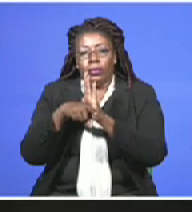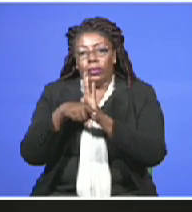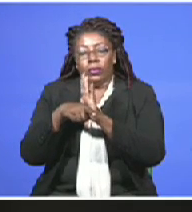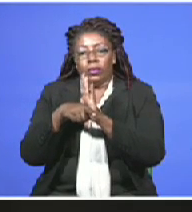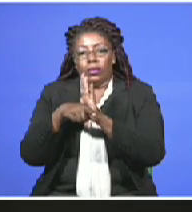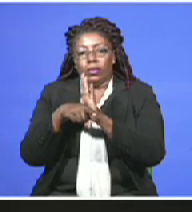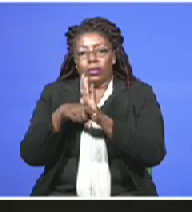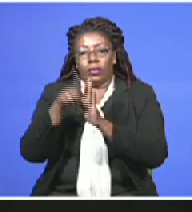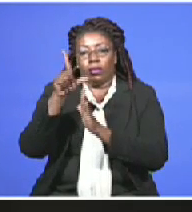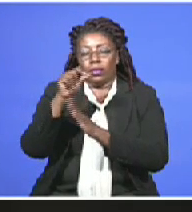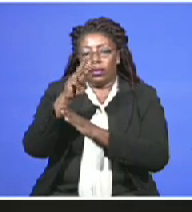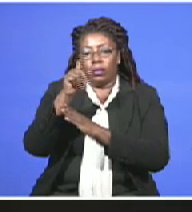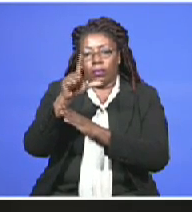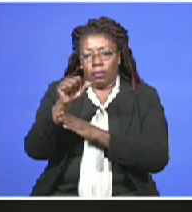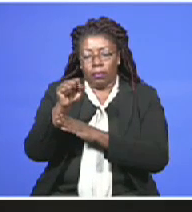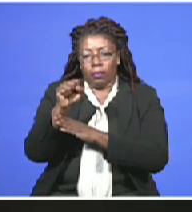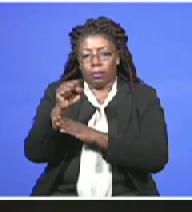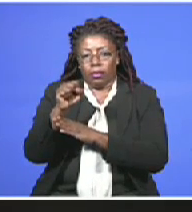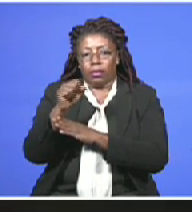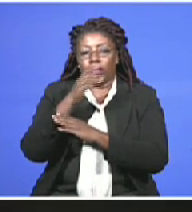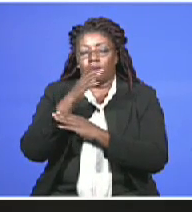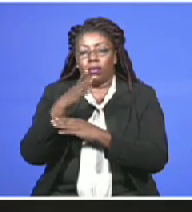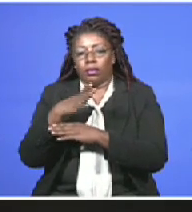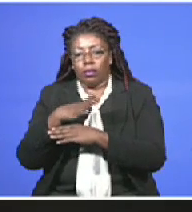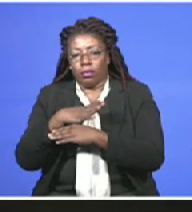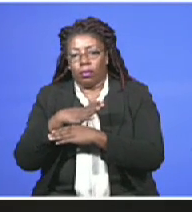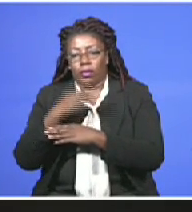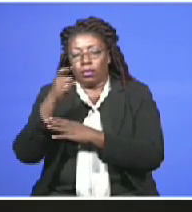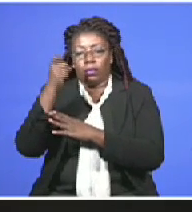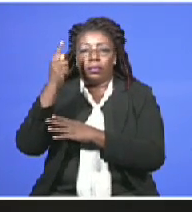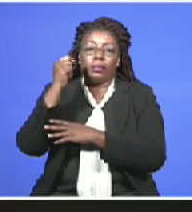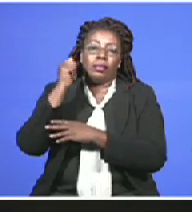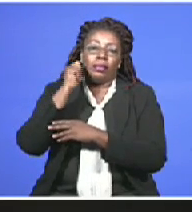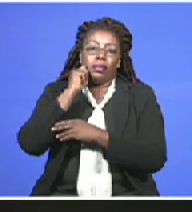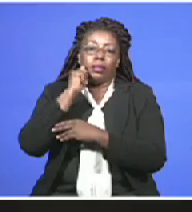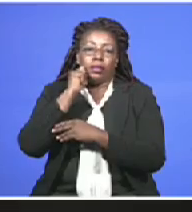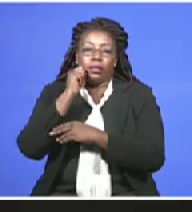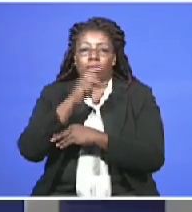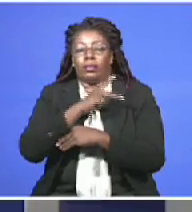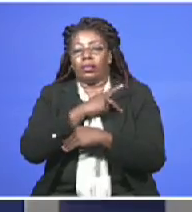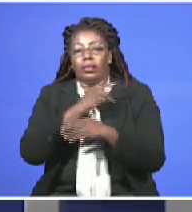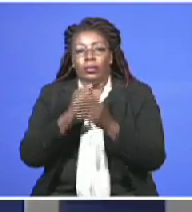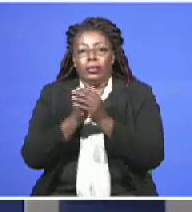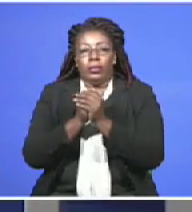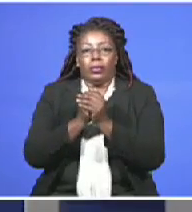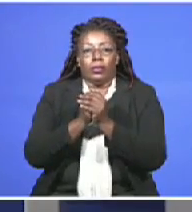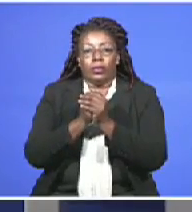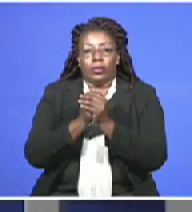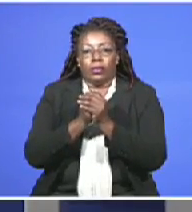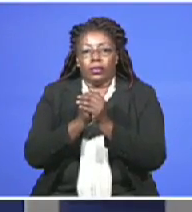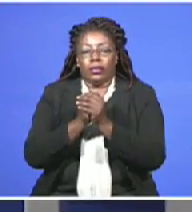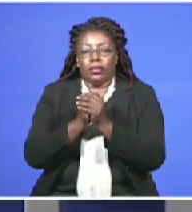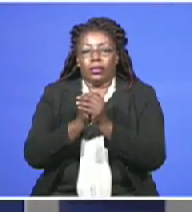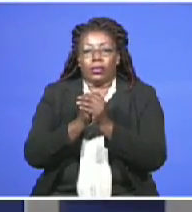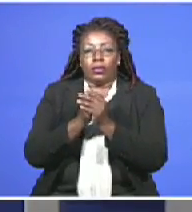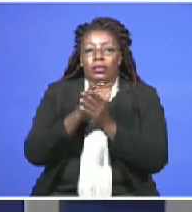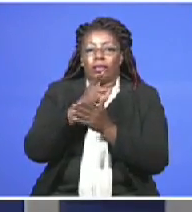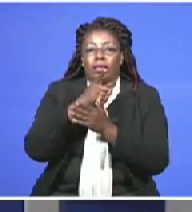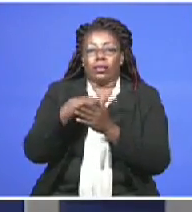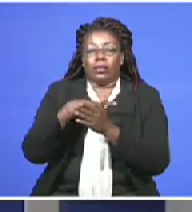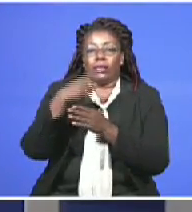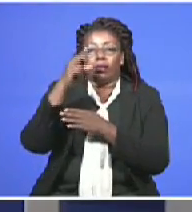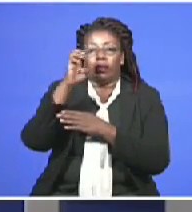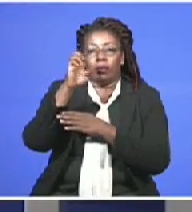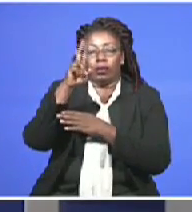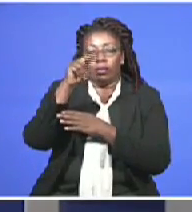also a 20-mile women's masters course that was won by Tina Litzinger. Lady Eunice is one of the better